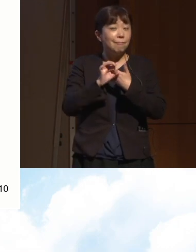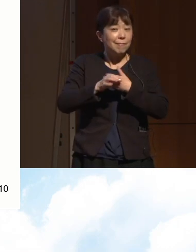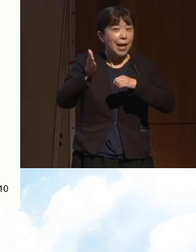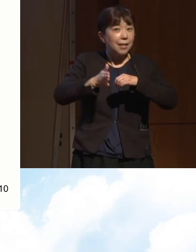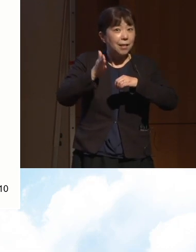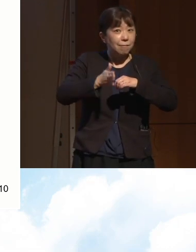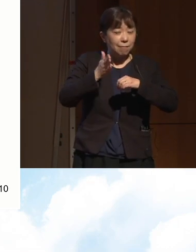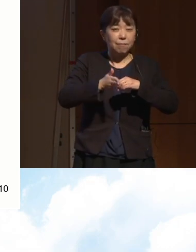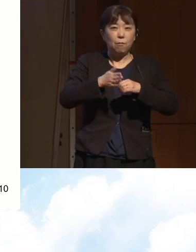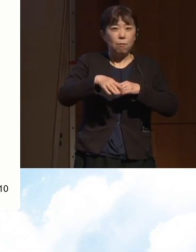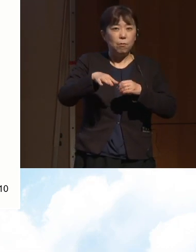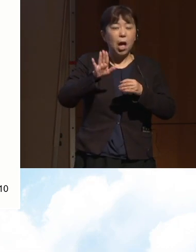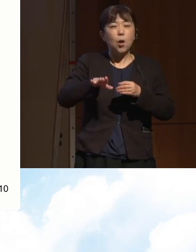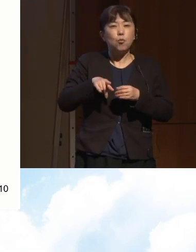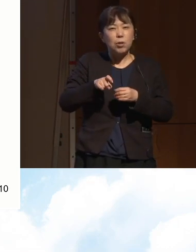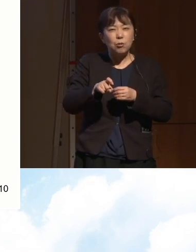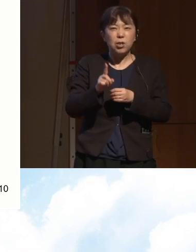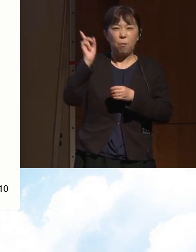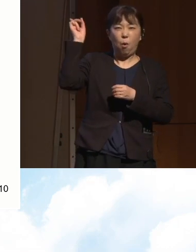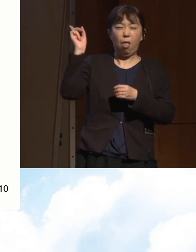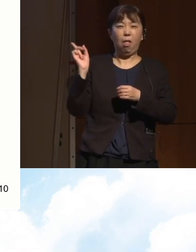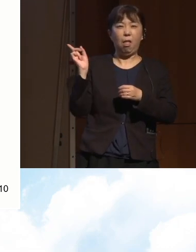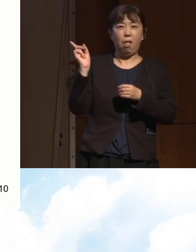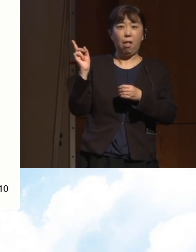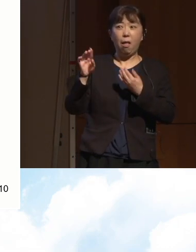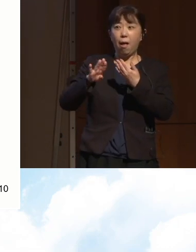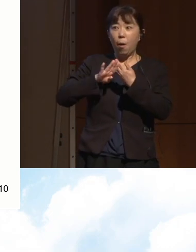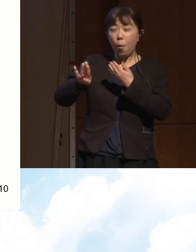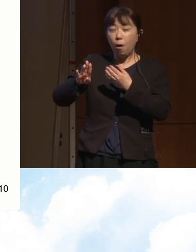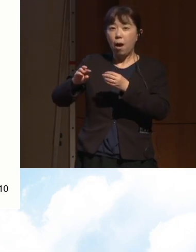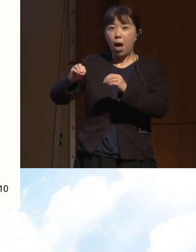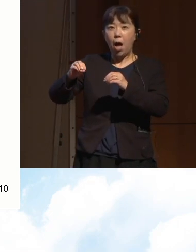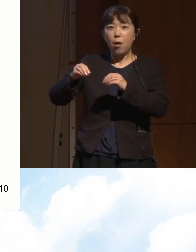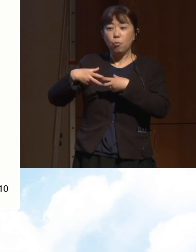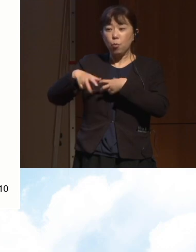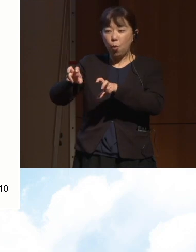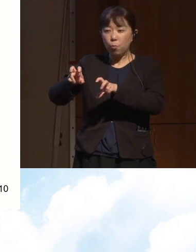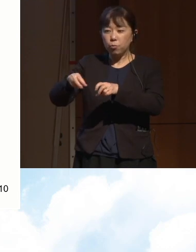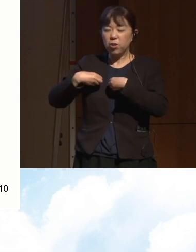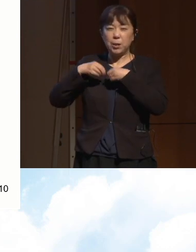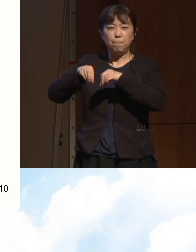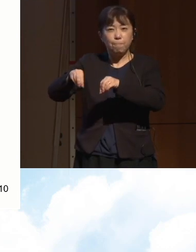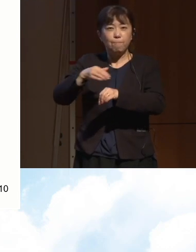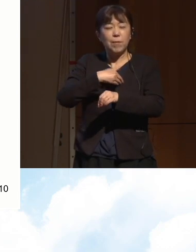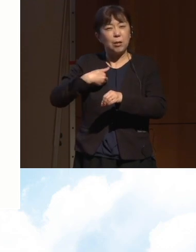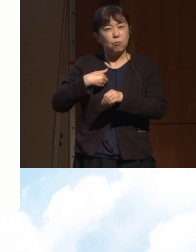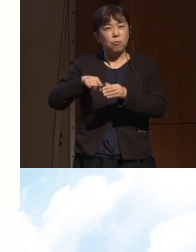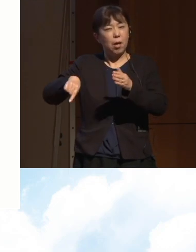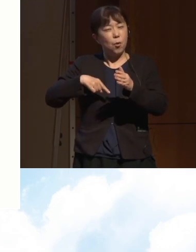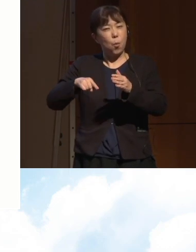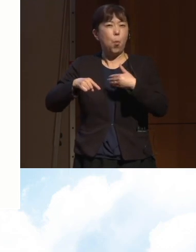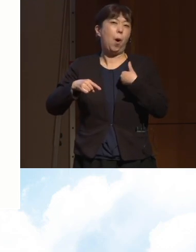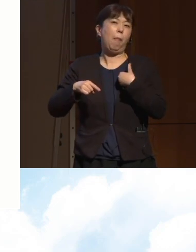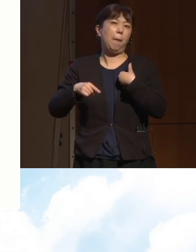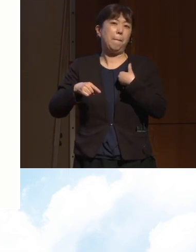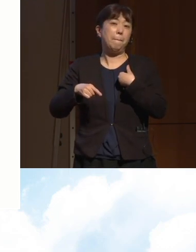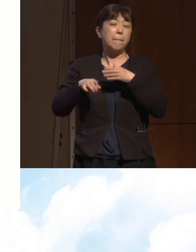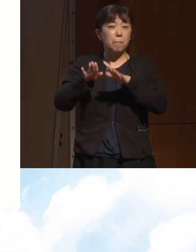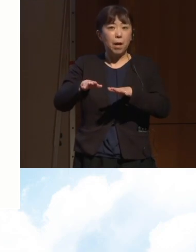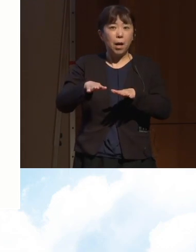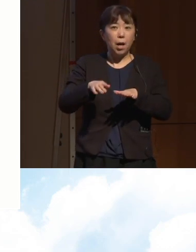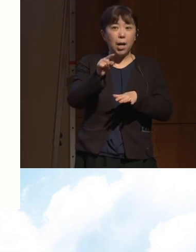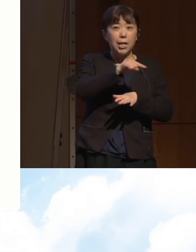in animals that we know now can pretty efficiently jump to humans. So back